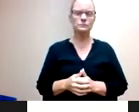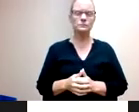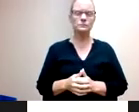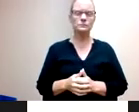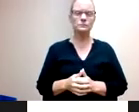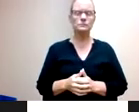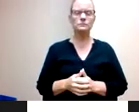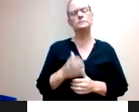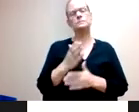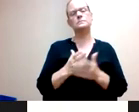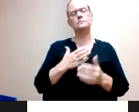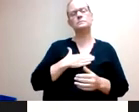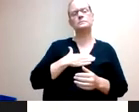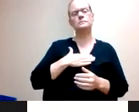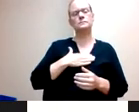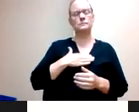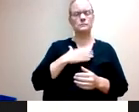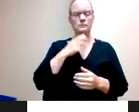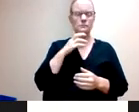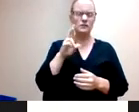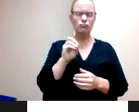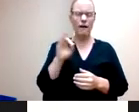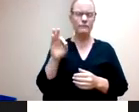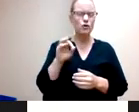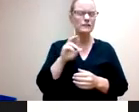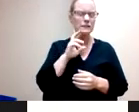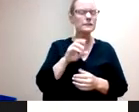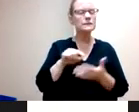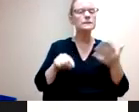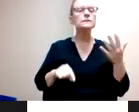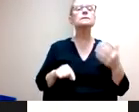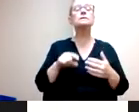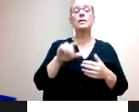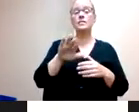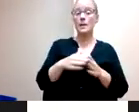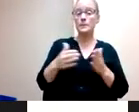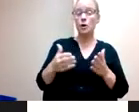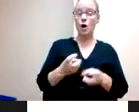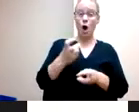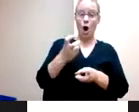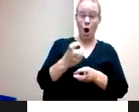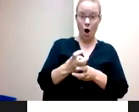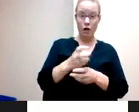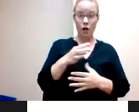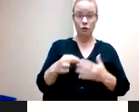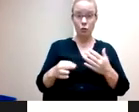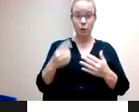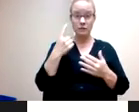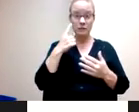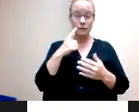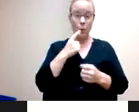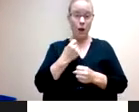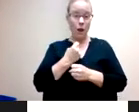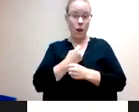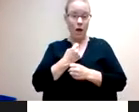These are some references I have. This book, Heart Choices for Loving People, I cannot recommend enough. It has different